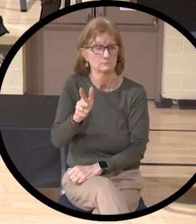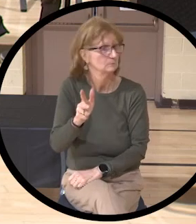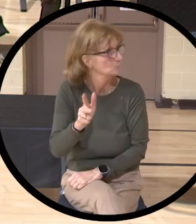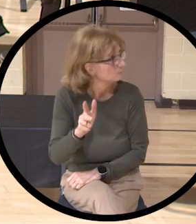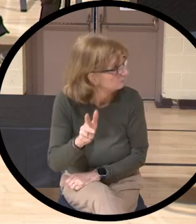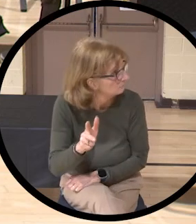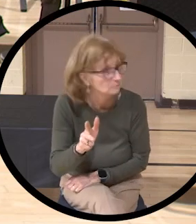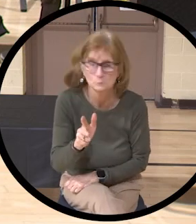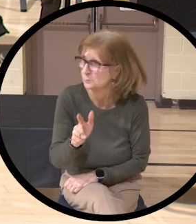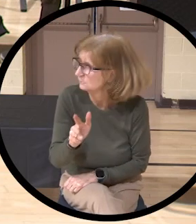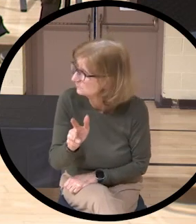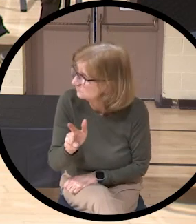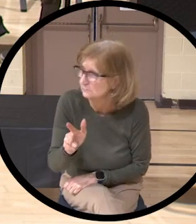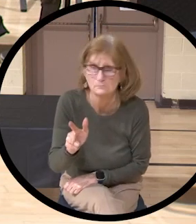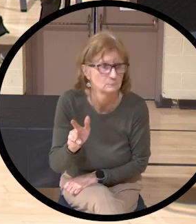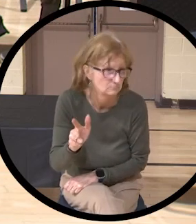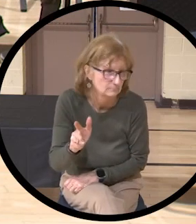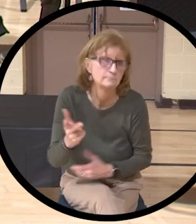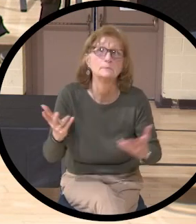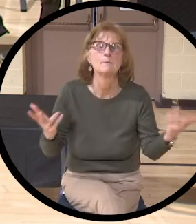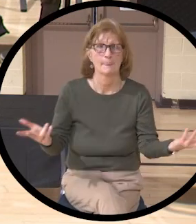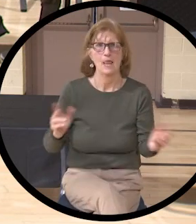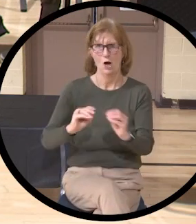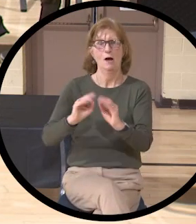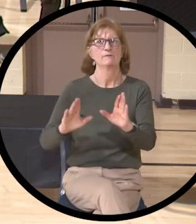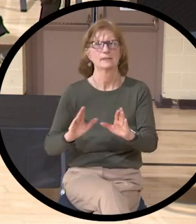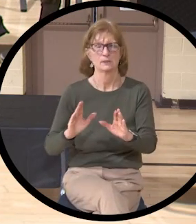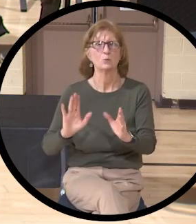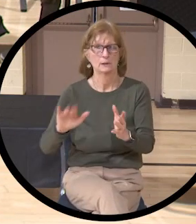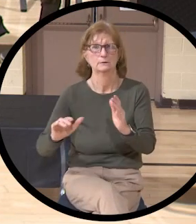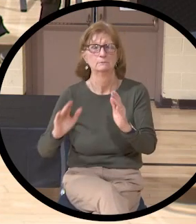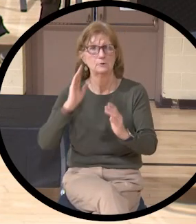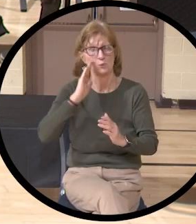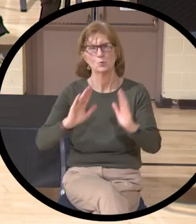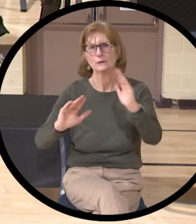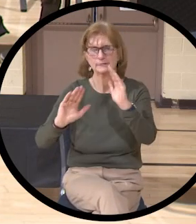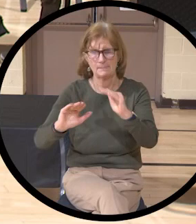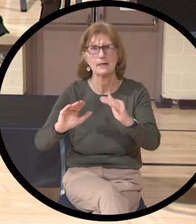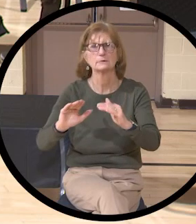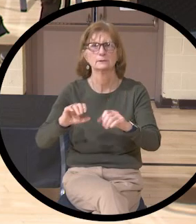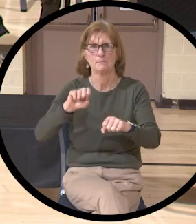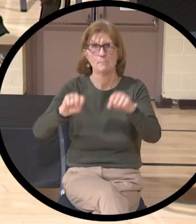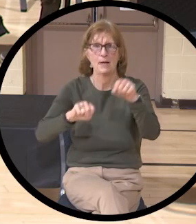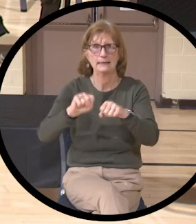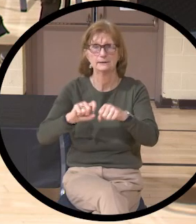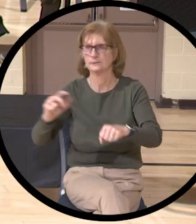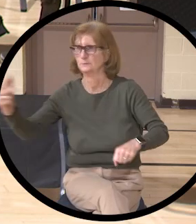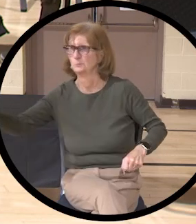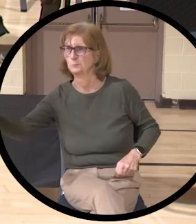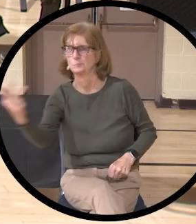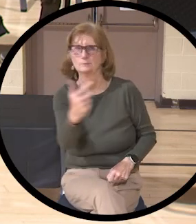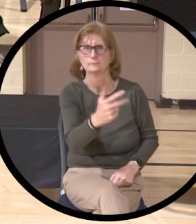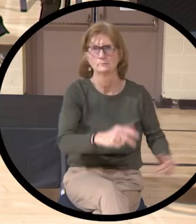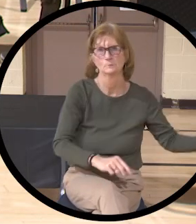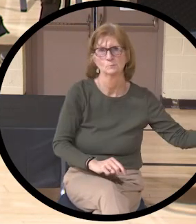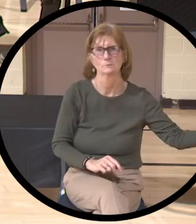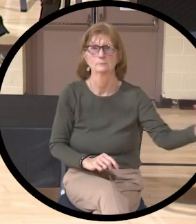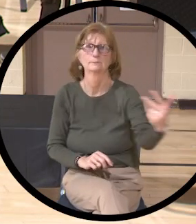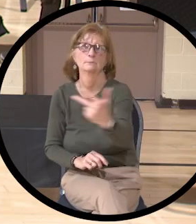lane, the bikes will be in a very predictable place in the bike lane, and they also will be very visible.